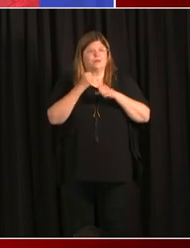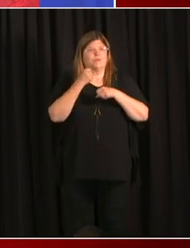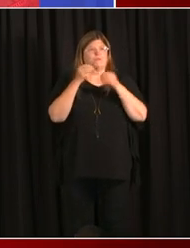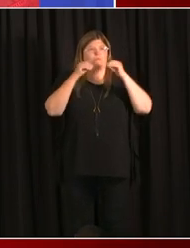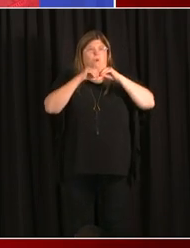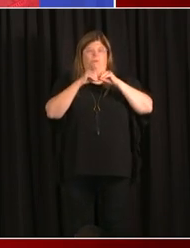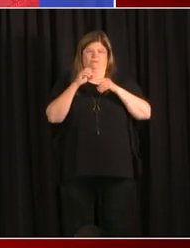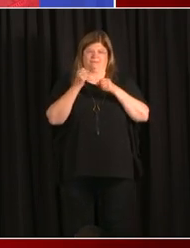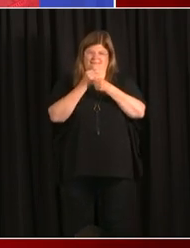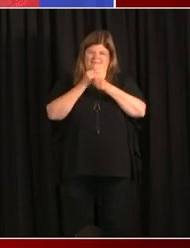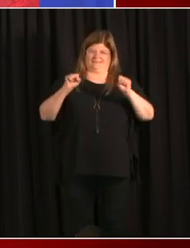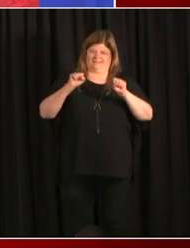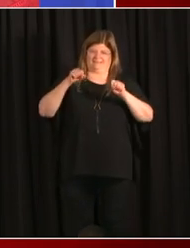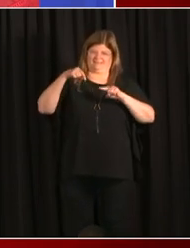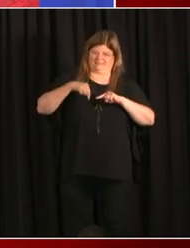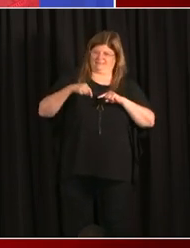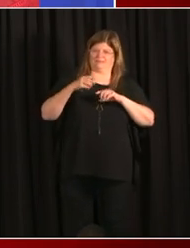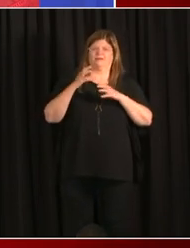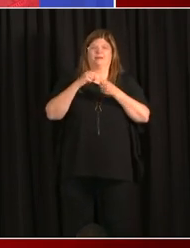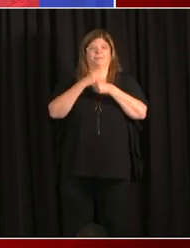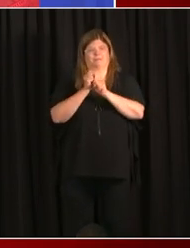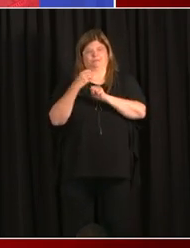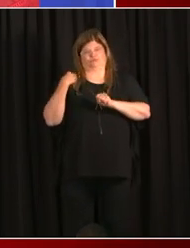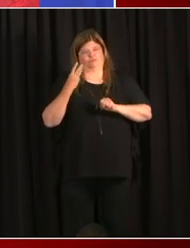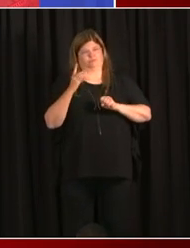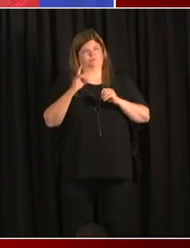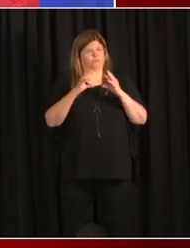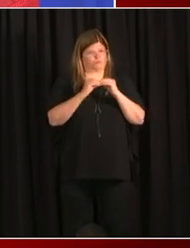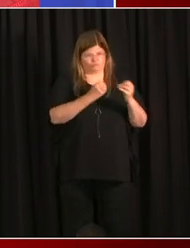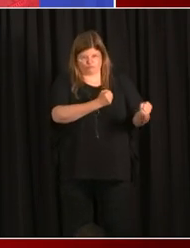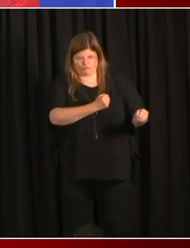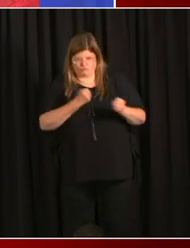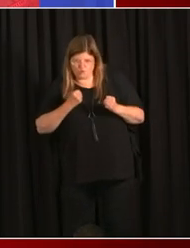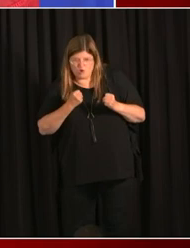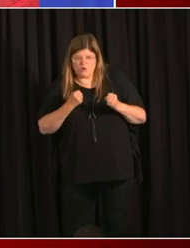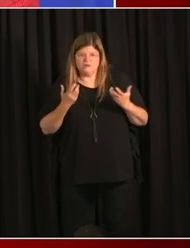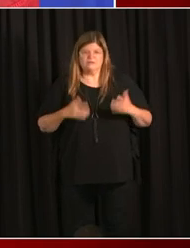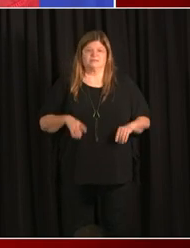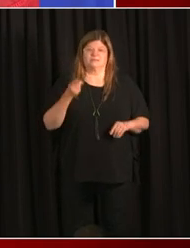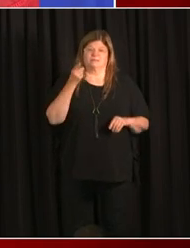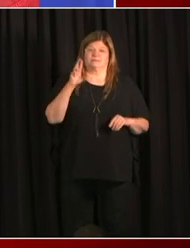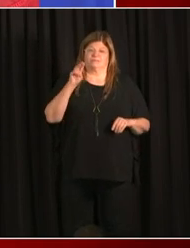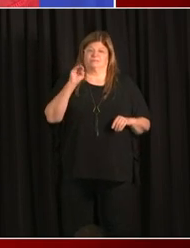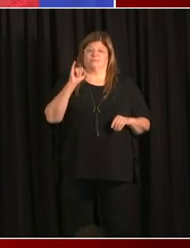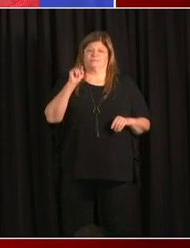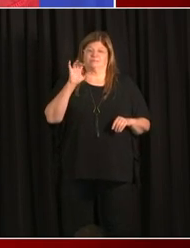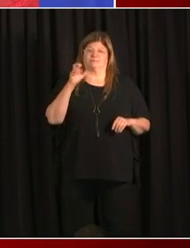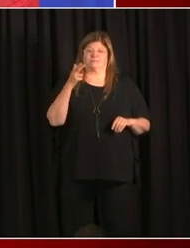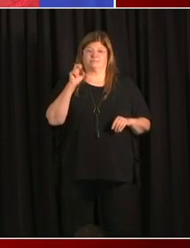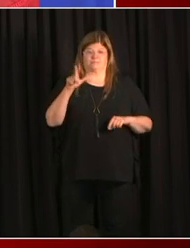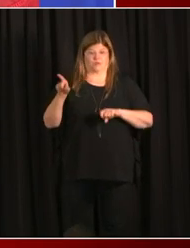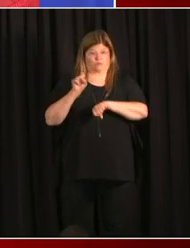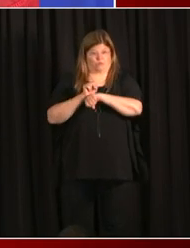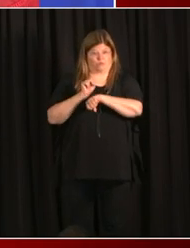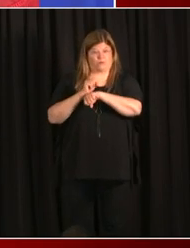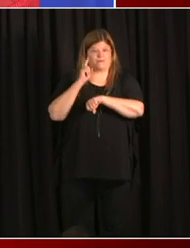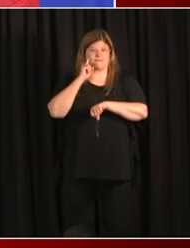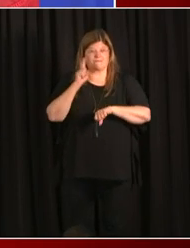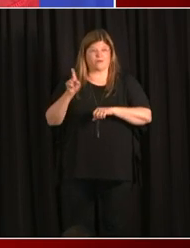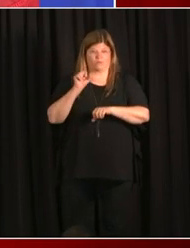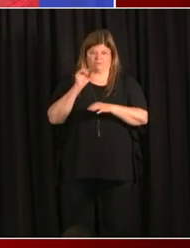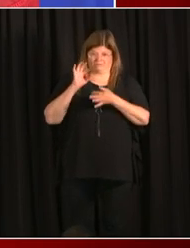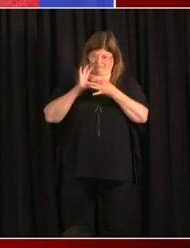safer and stronger Washington, D.C. Dr. Mitchell's work in the Office of the Chief Medical